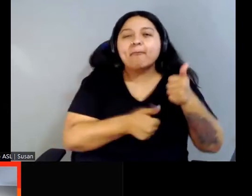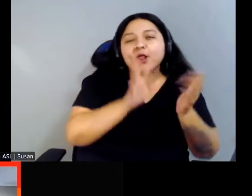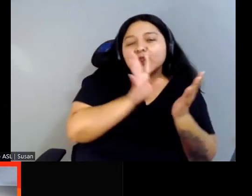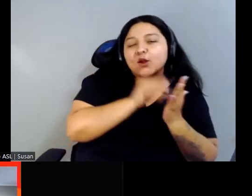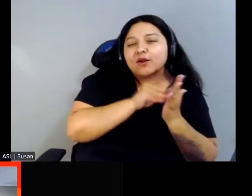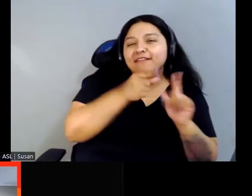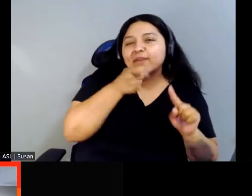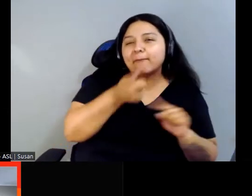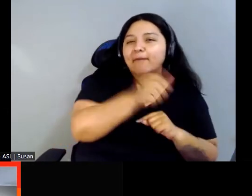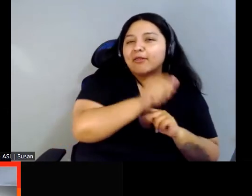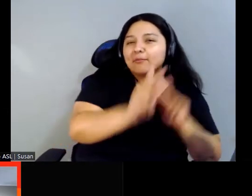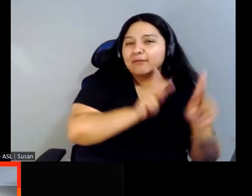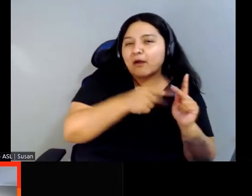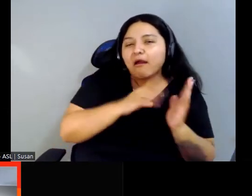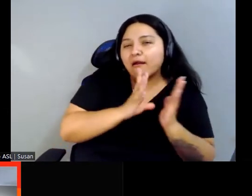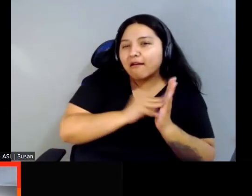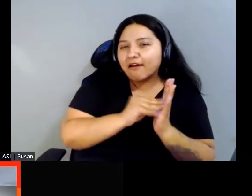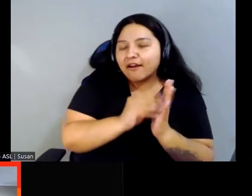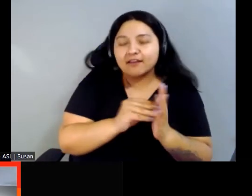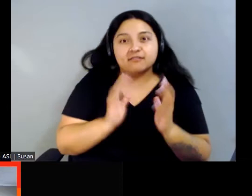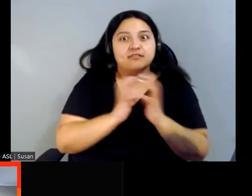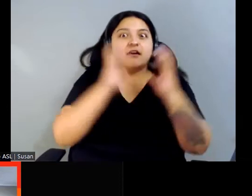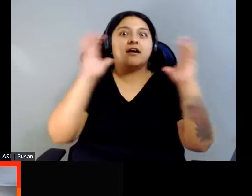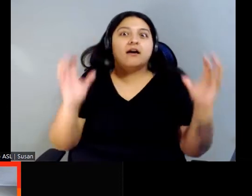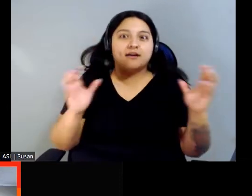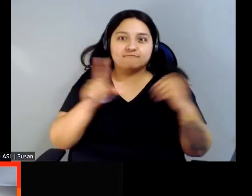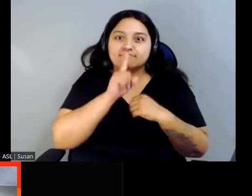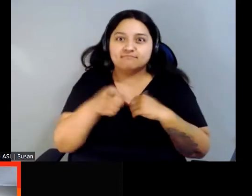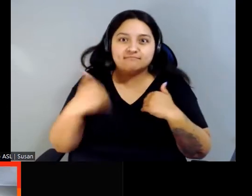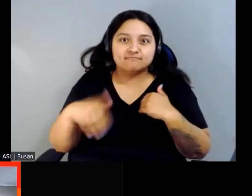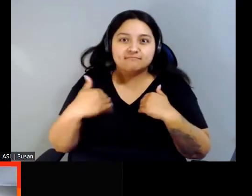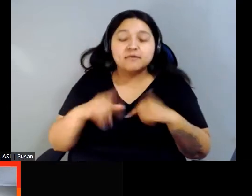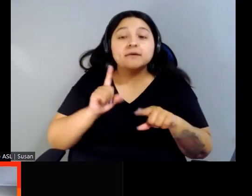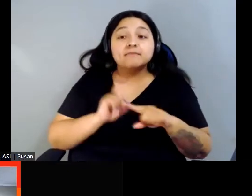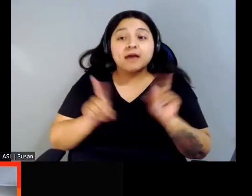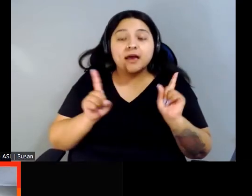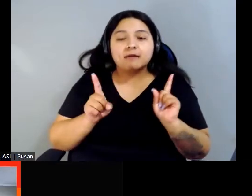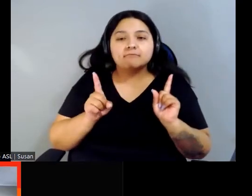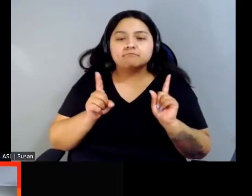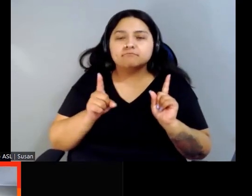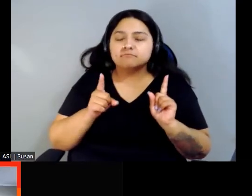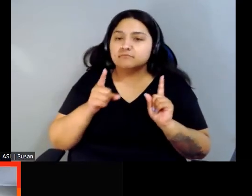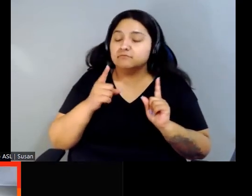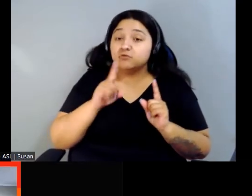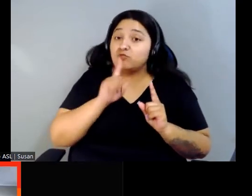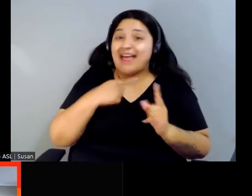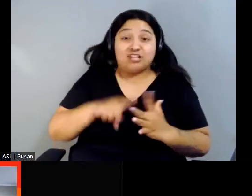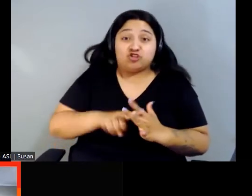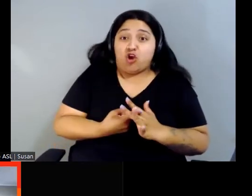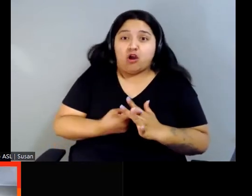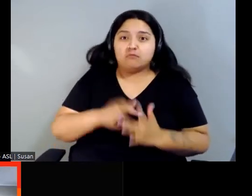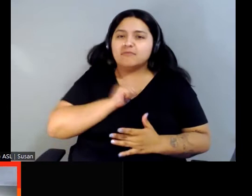I've learned a tremendous amount, but it's definitely been from, you know, I started off as a consumer more than